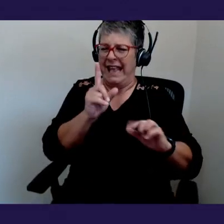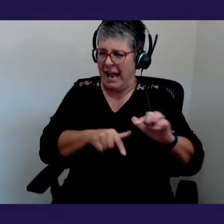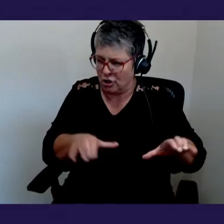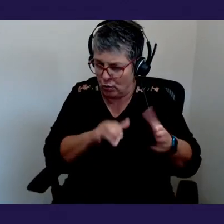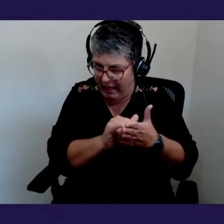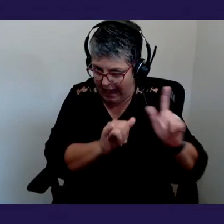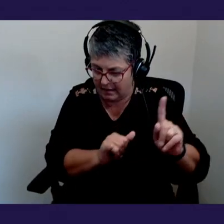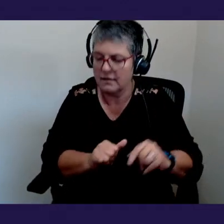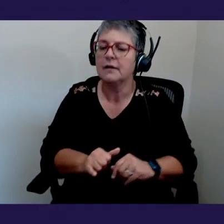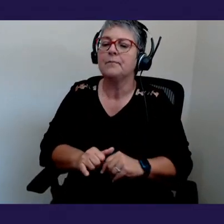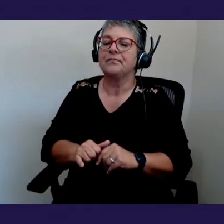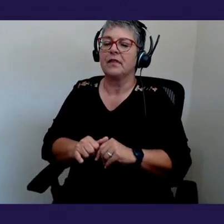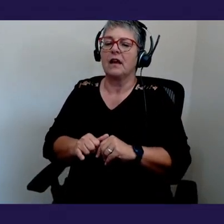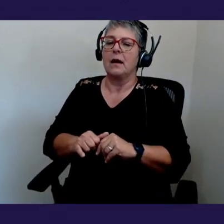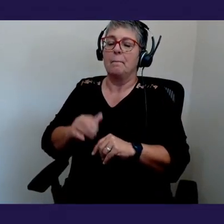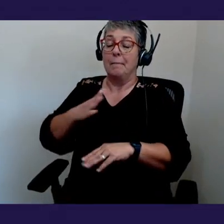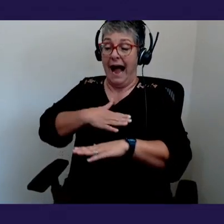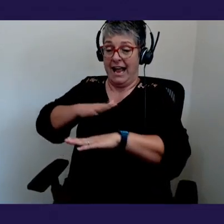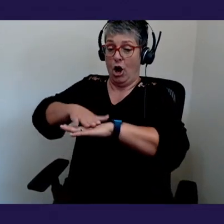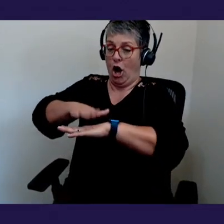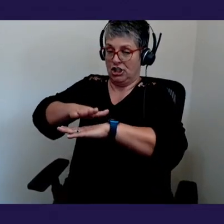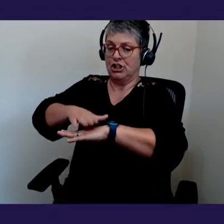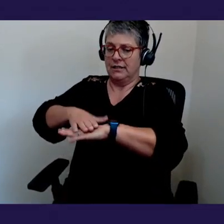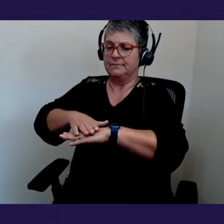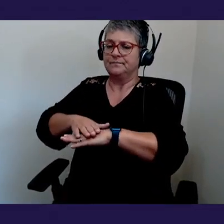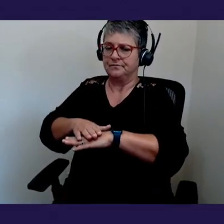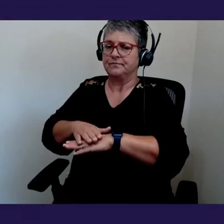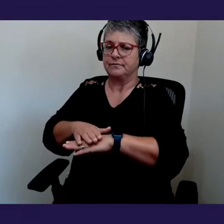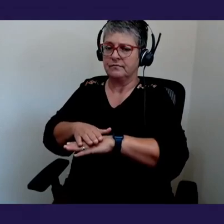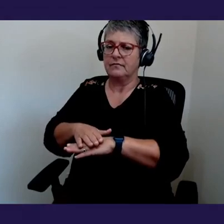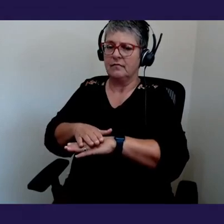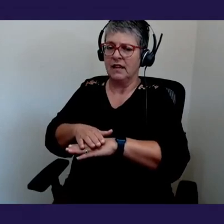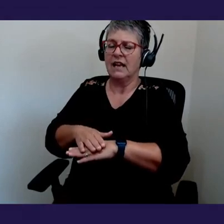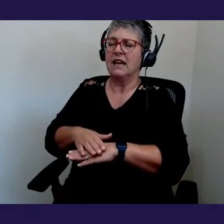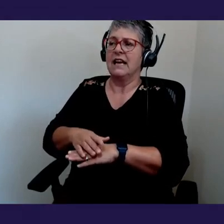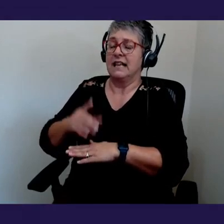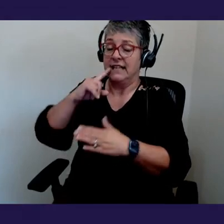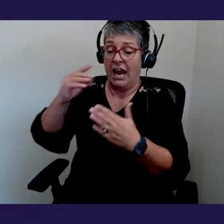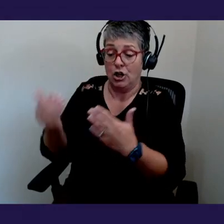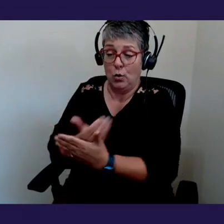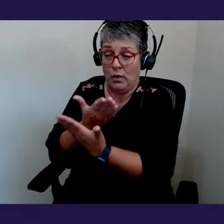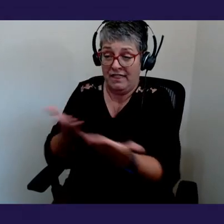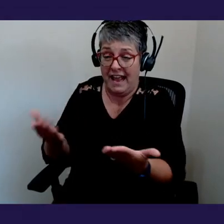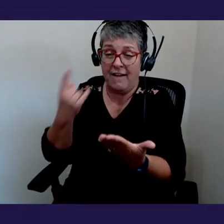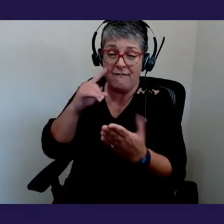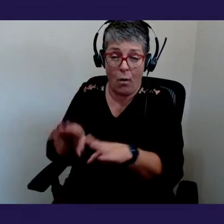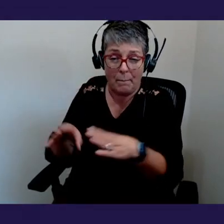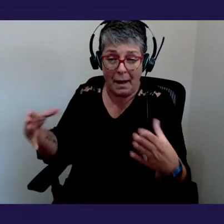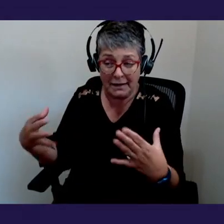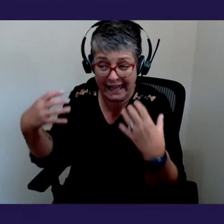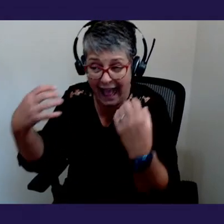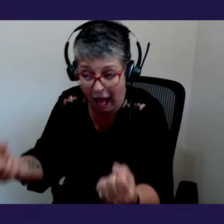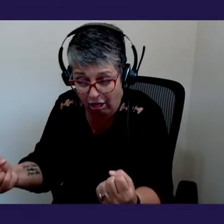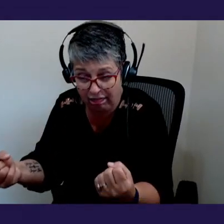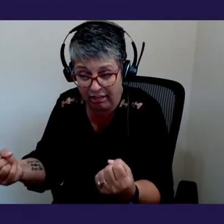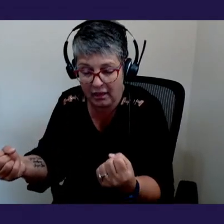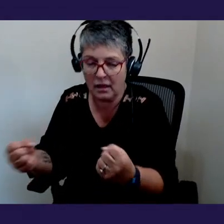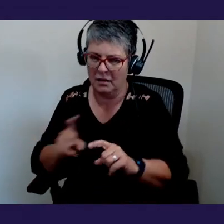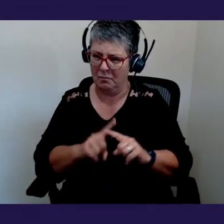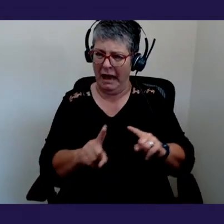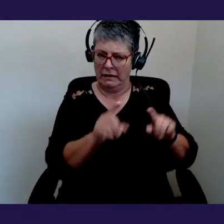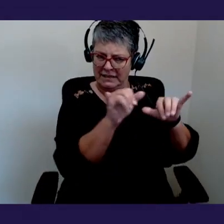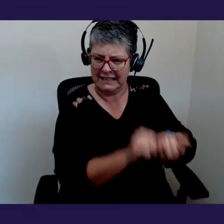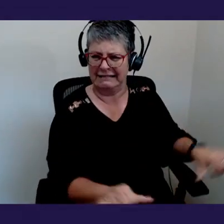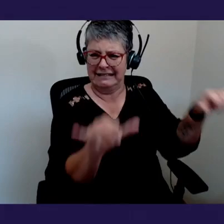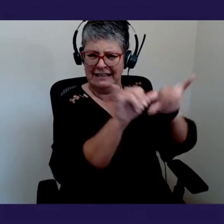caution against taking something that was new to public health, but not new to many other fields, and pretending